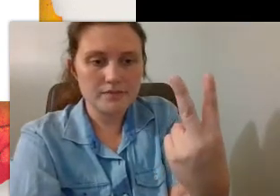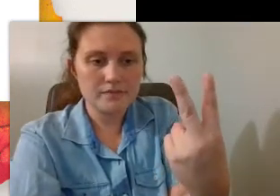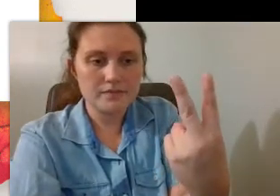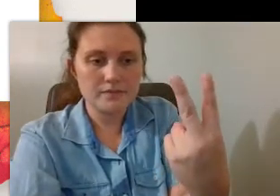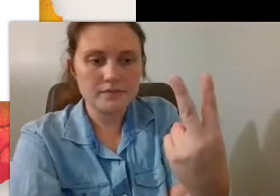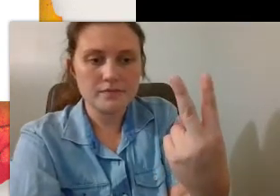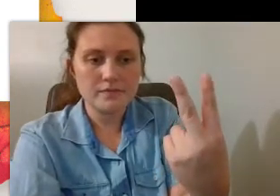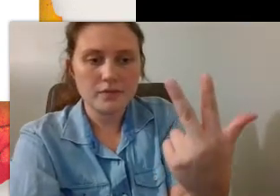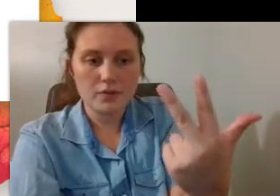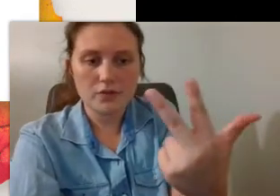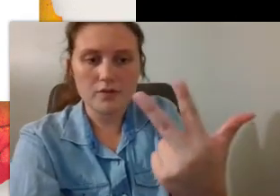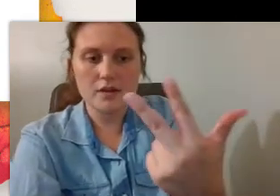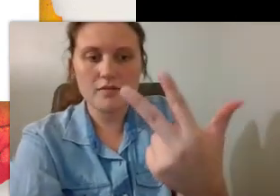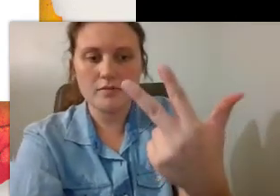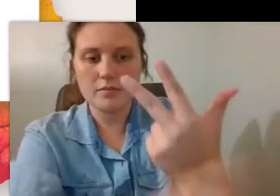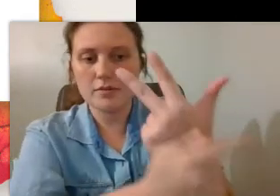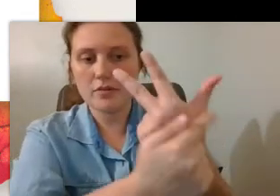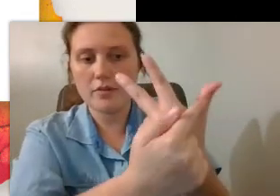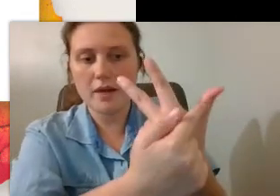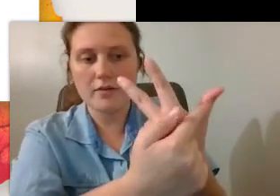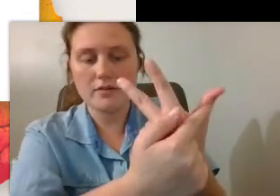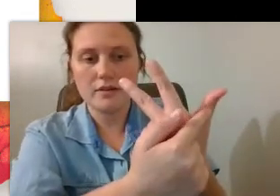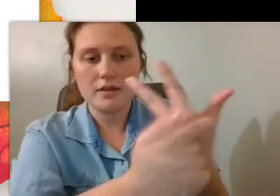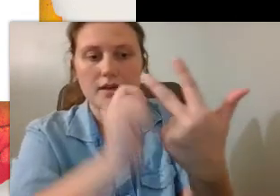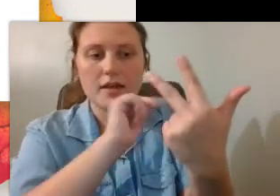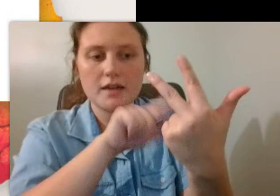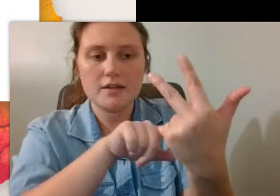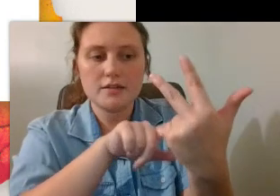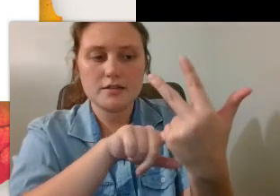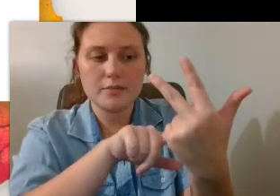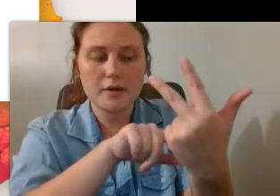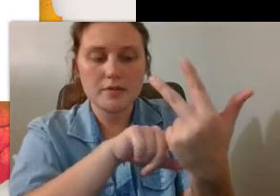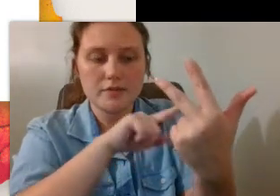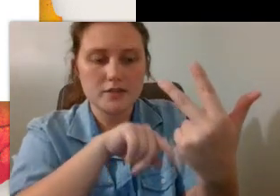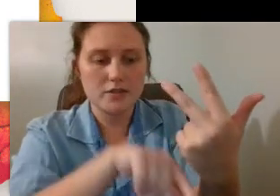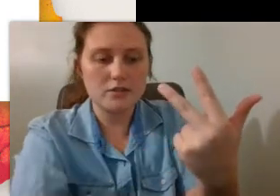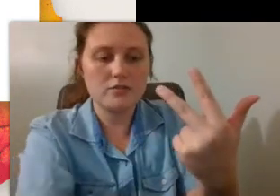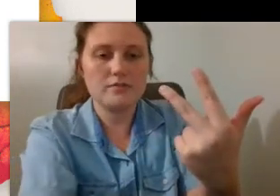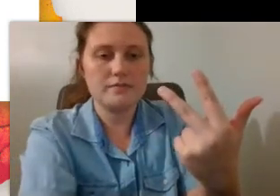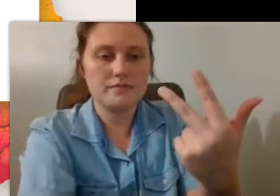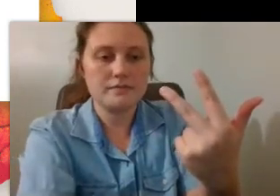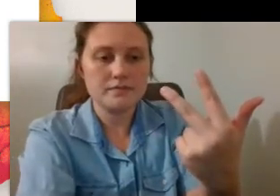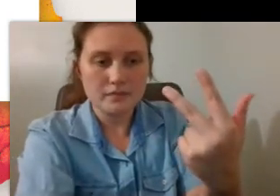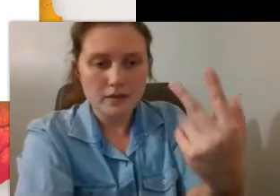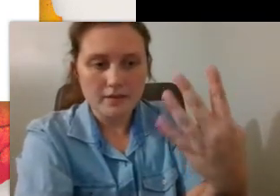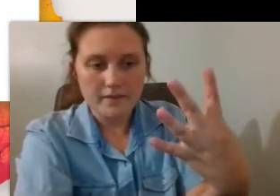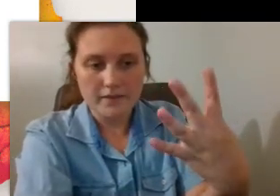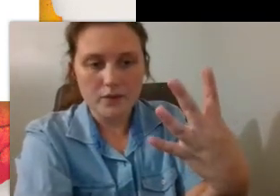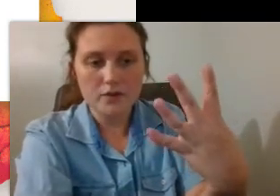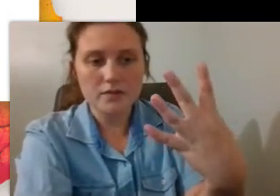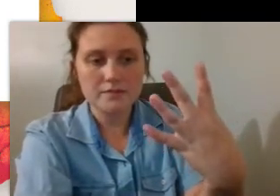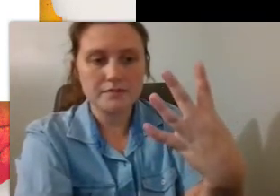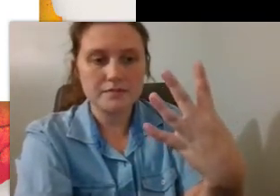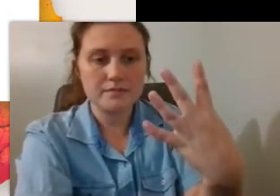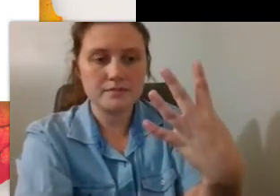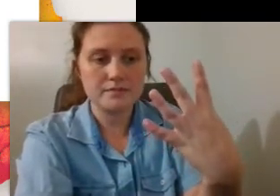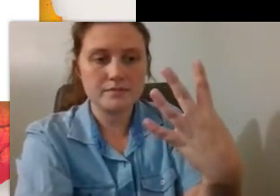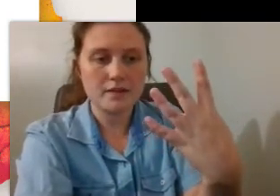2, 3. Remember, thumb out. Your palm is facing you.